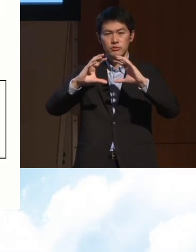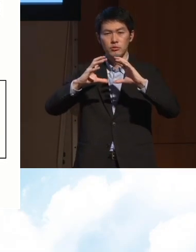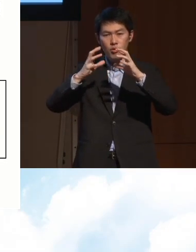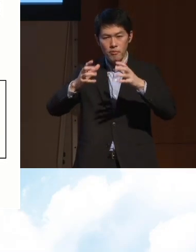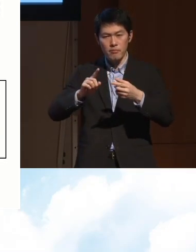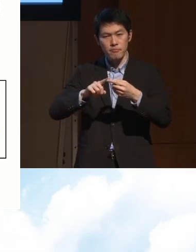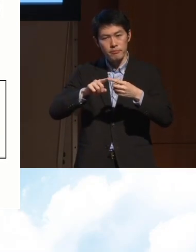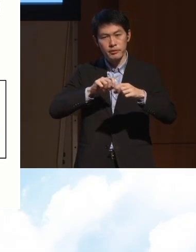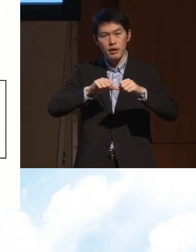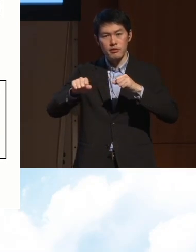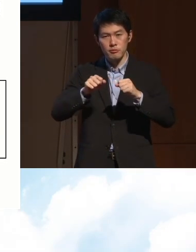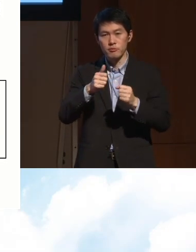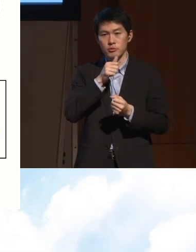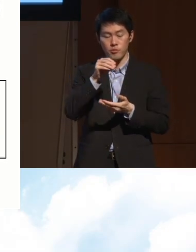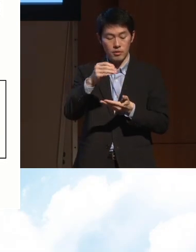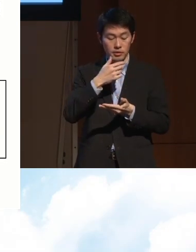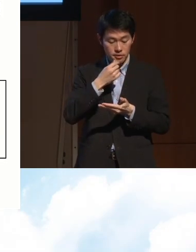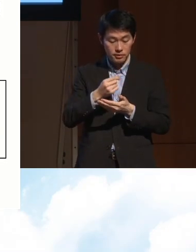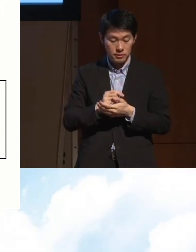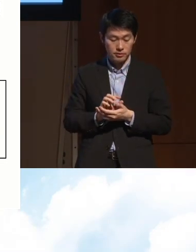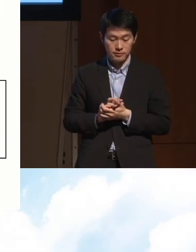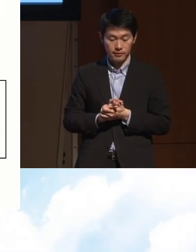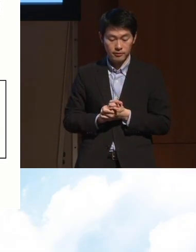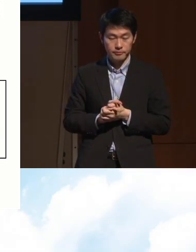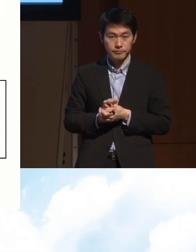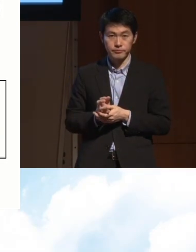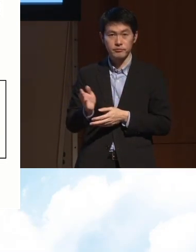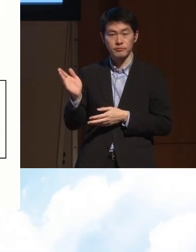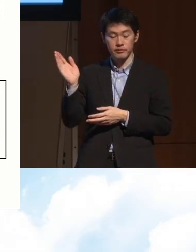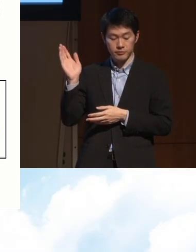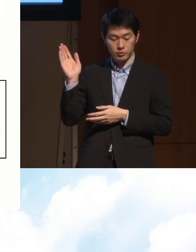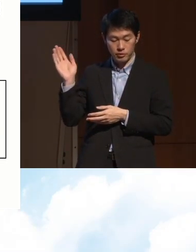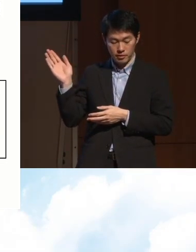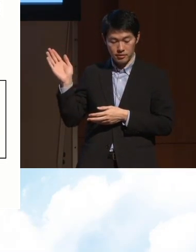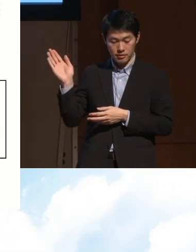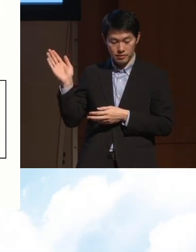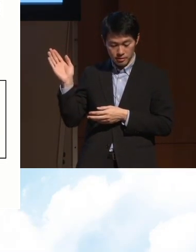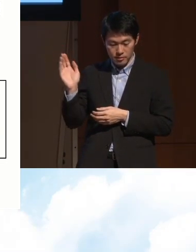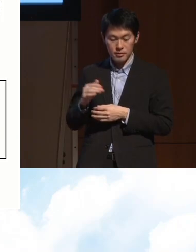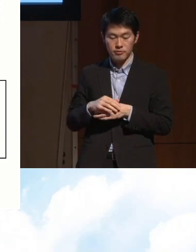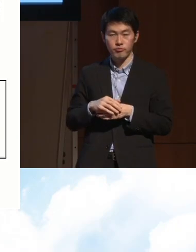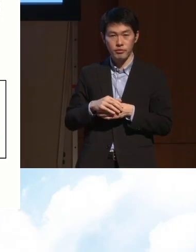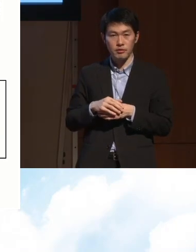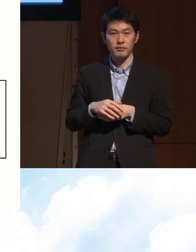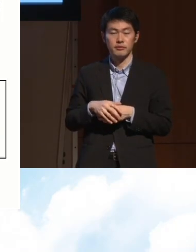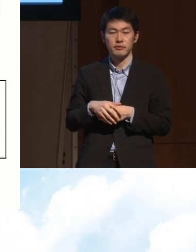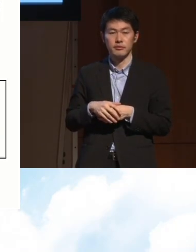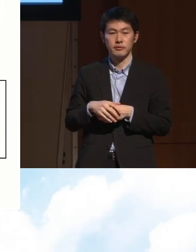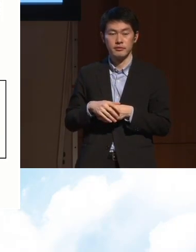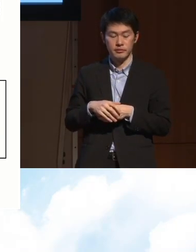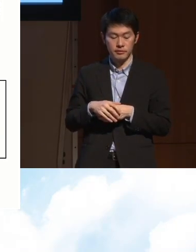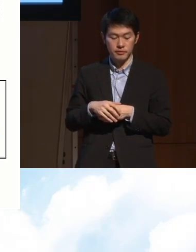one of our global activities for human resource development